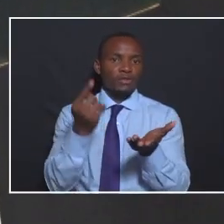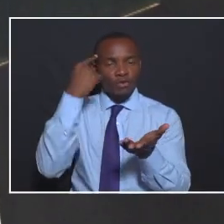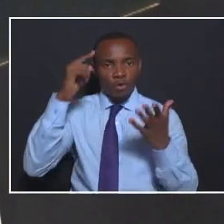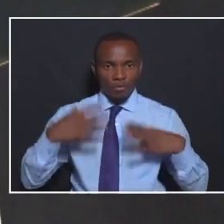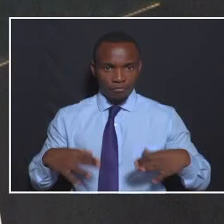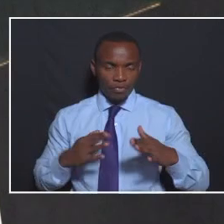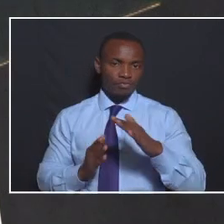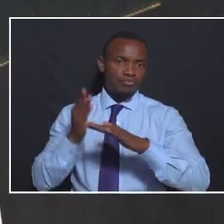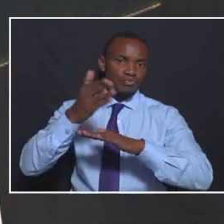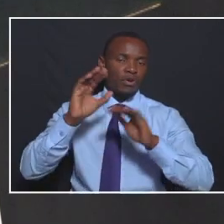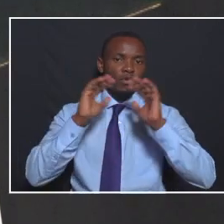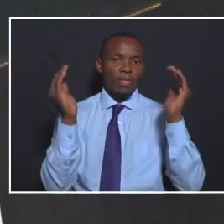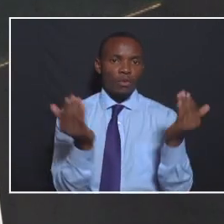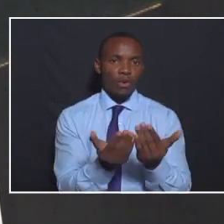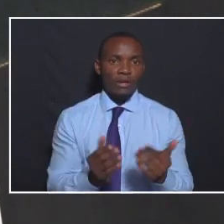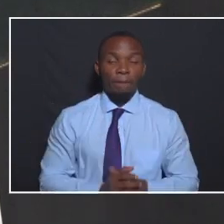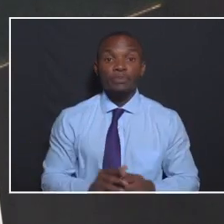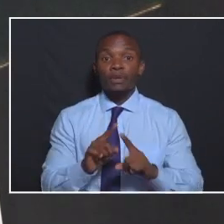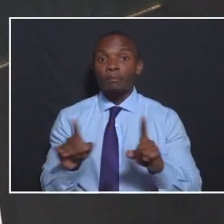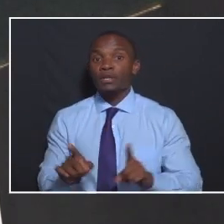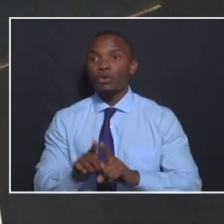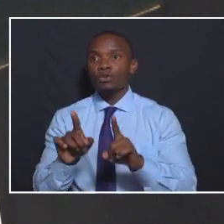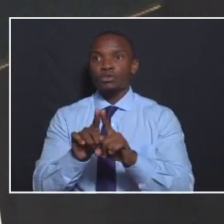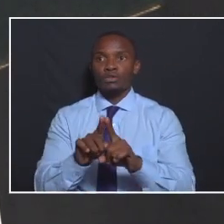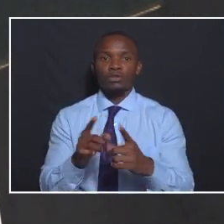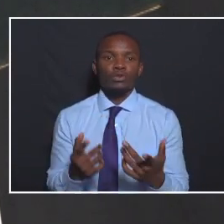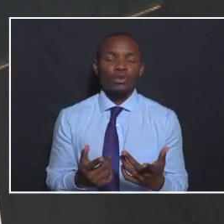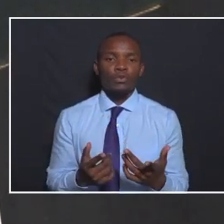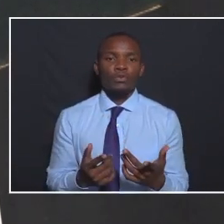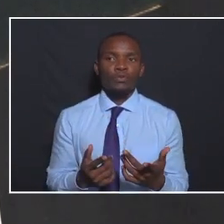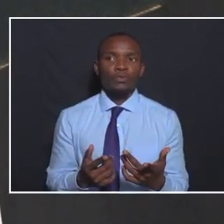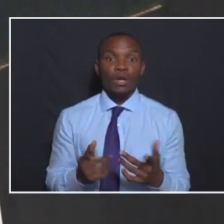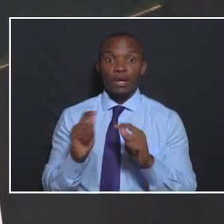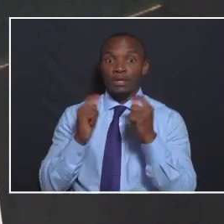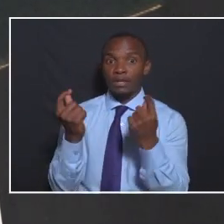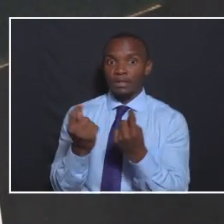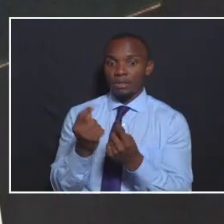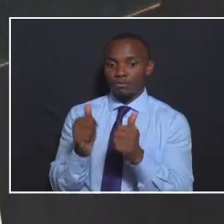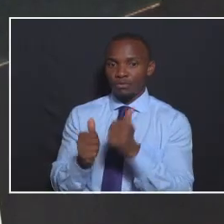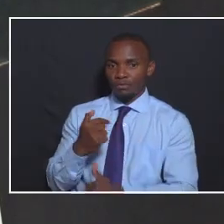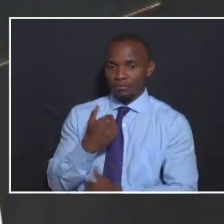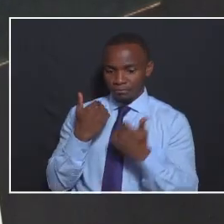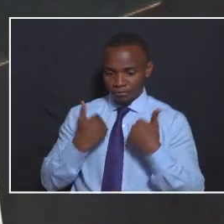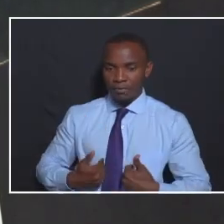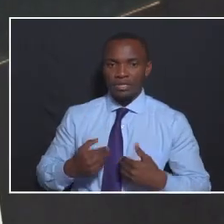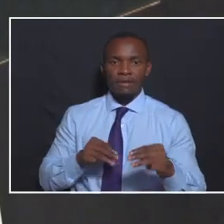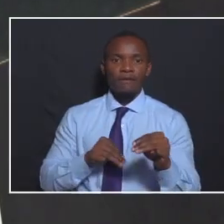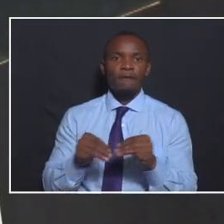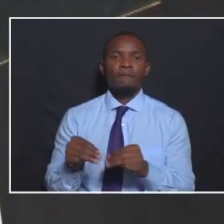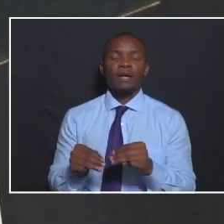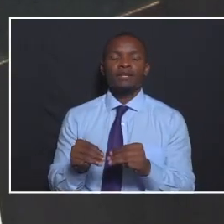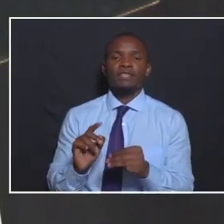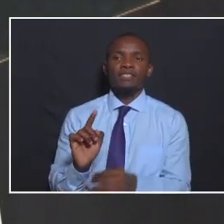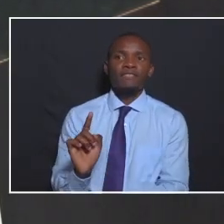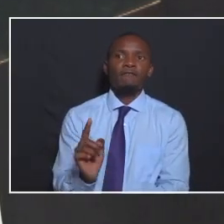world. But also Quad A Group, the team that I manage, is also the first